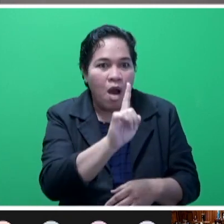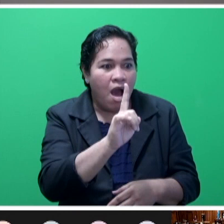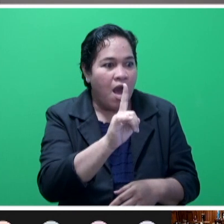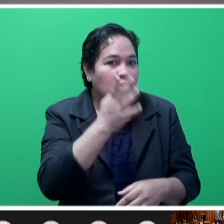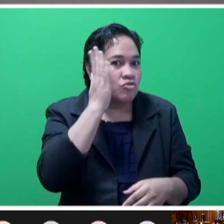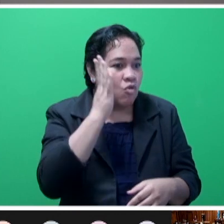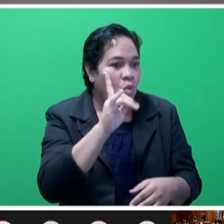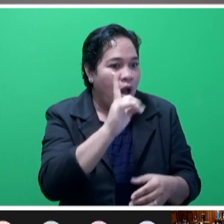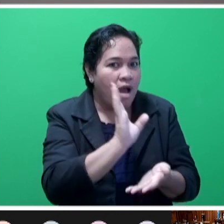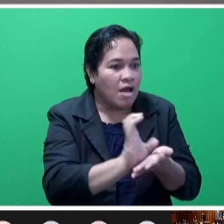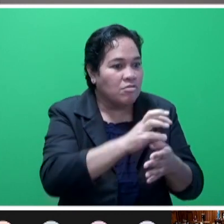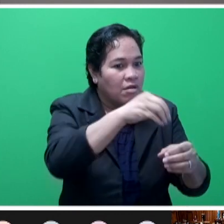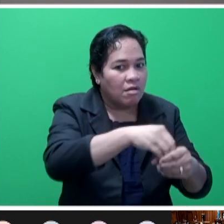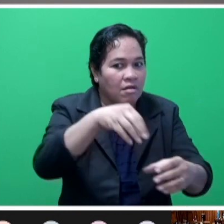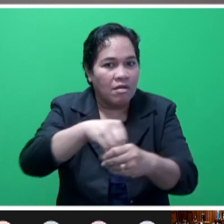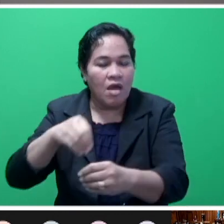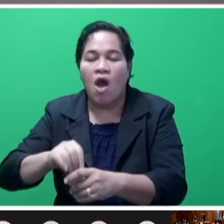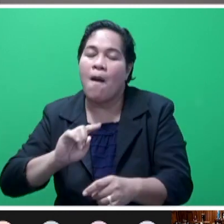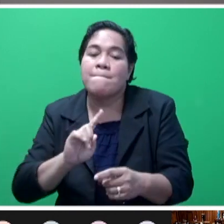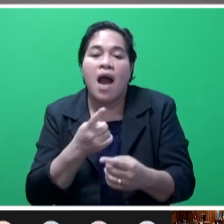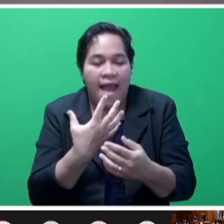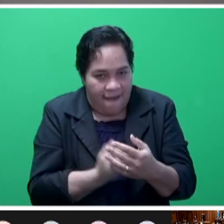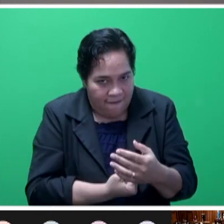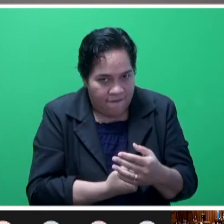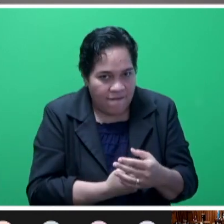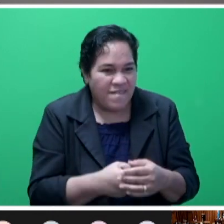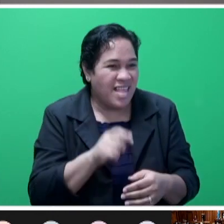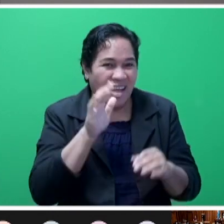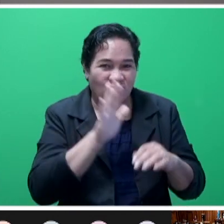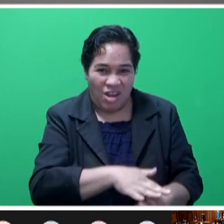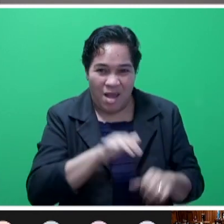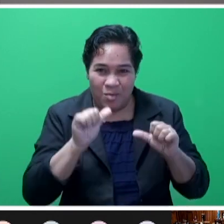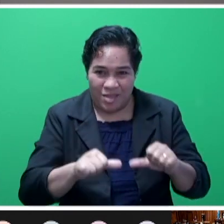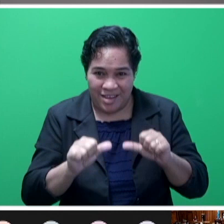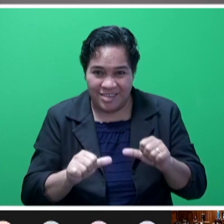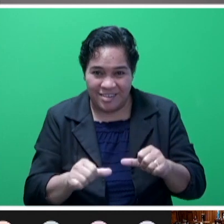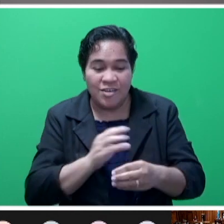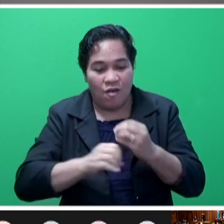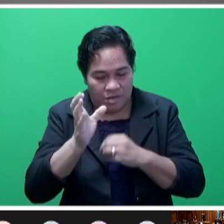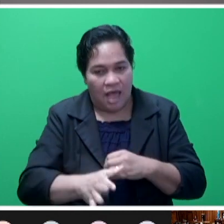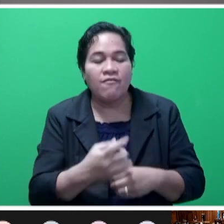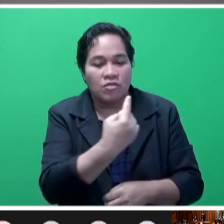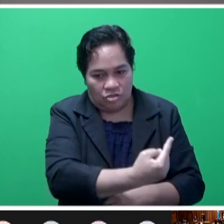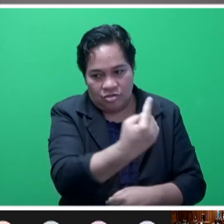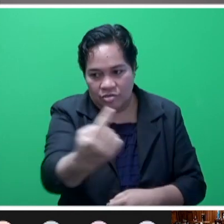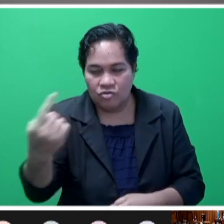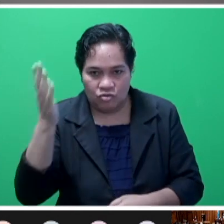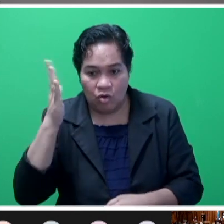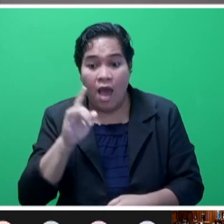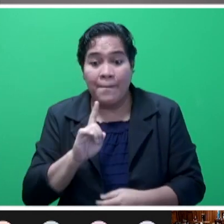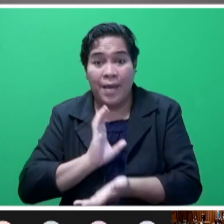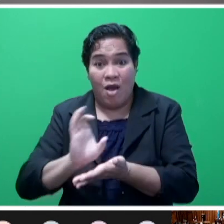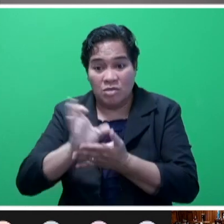child protection officer per school. So we have divisional and district counselors who move from school to